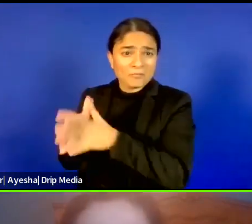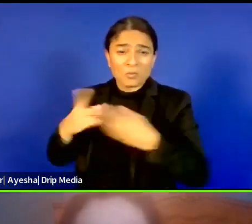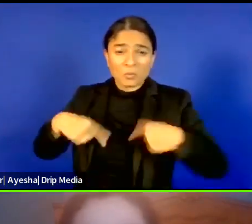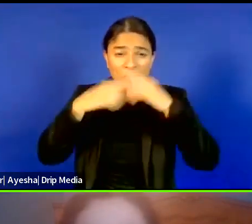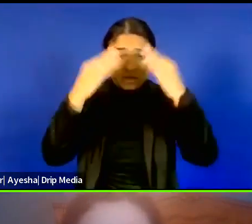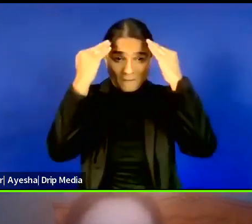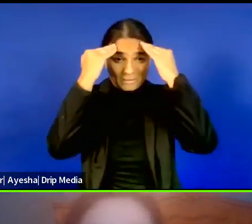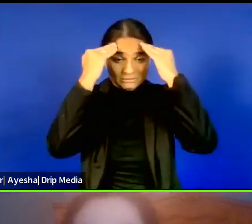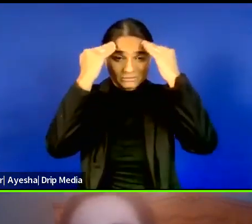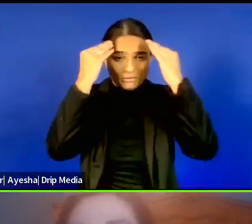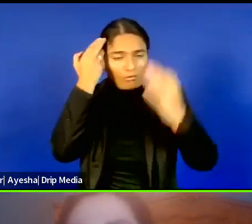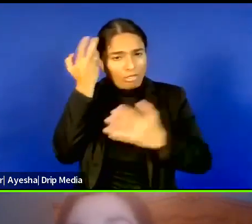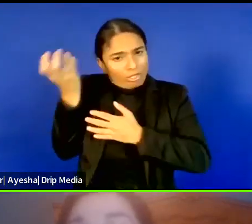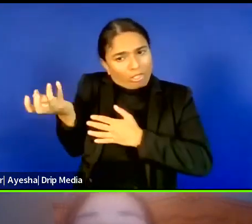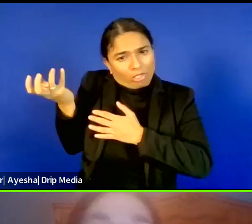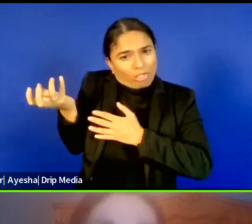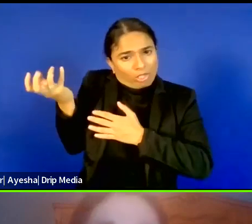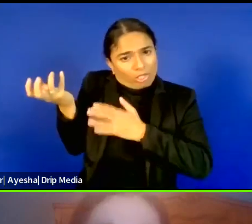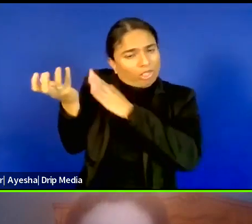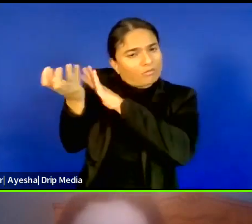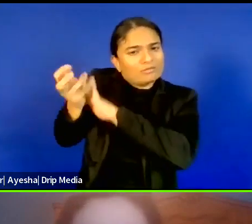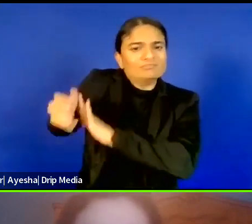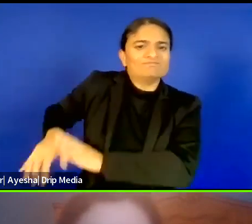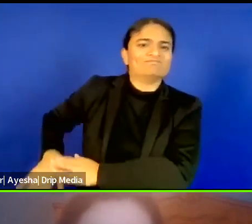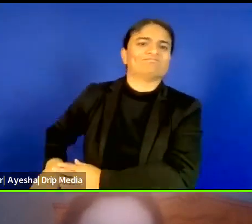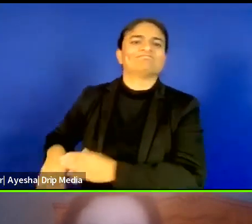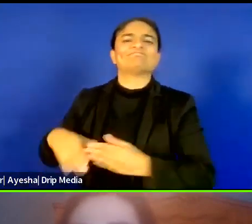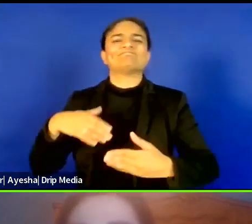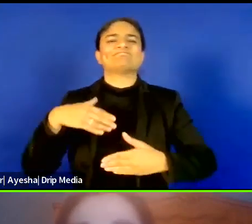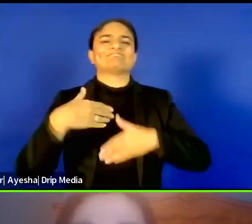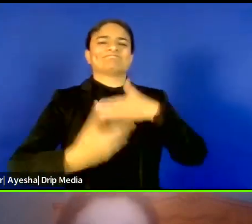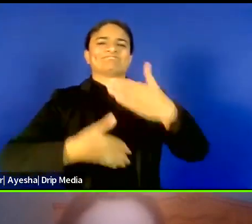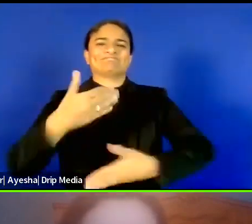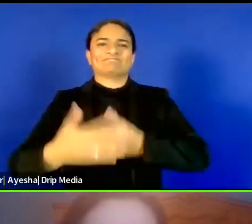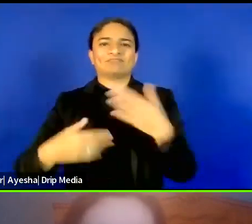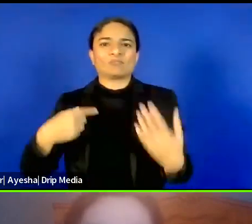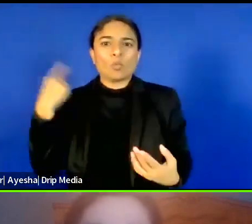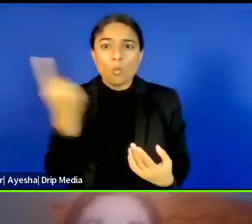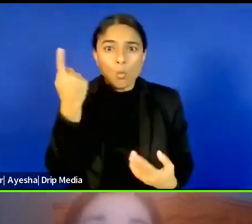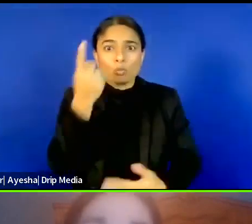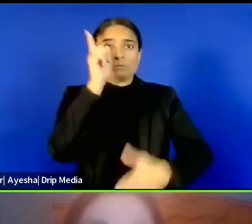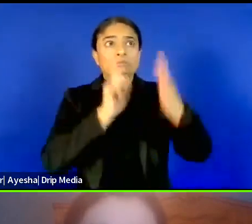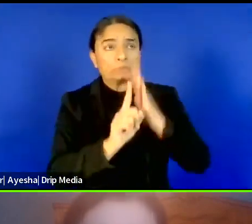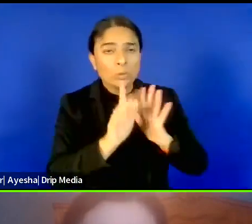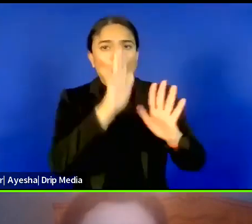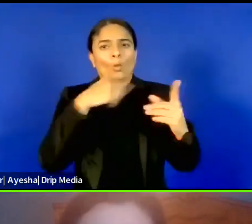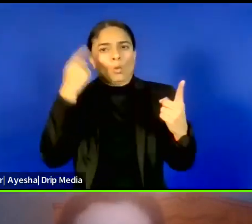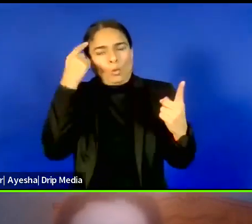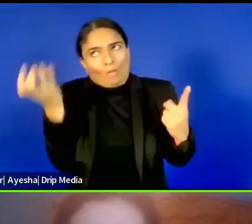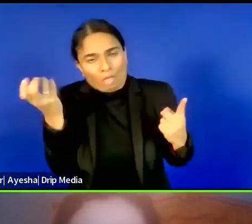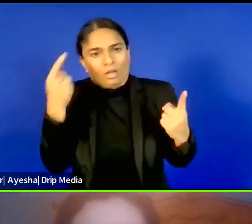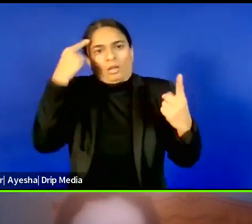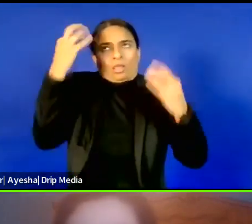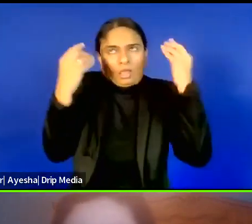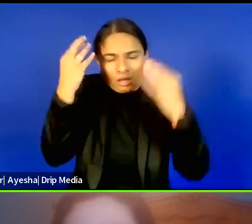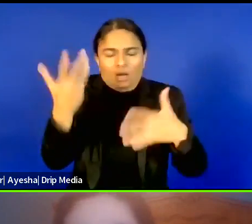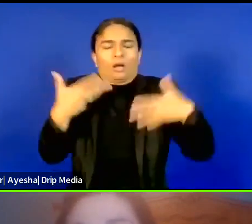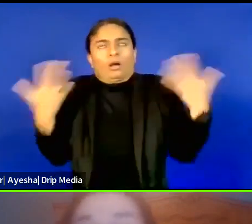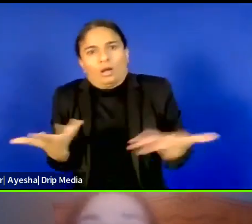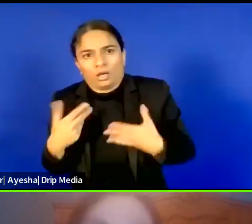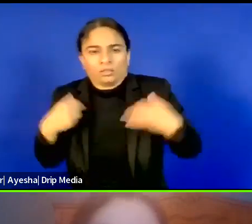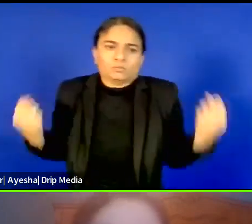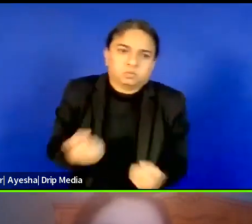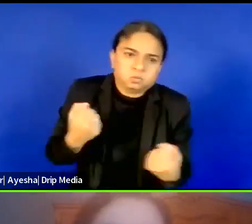our usual experience of having to put a lot of time and a lot of energy into advocating for accessibility to be